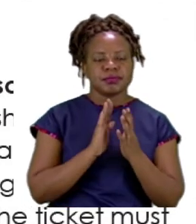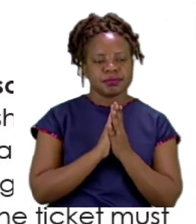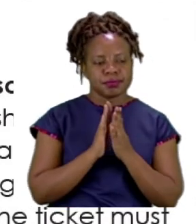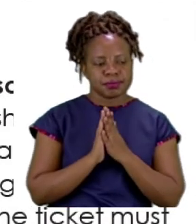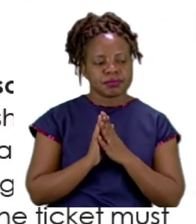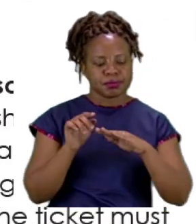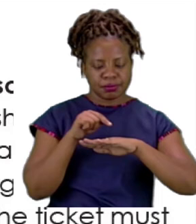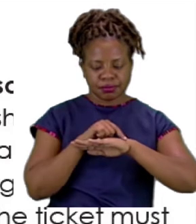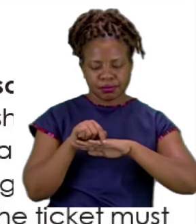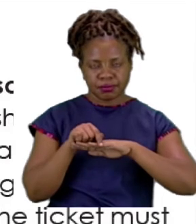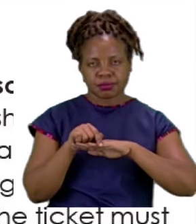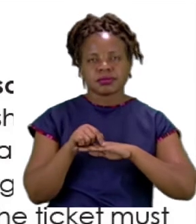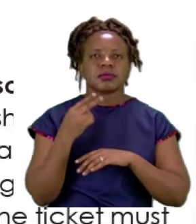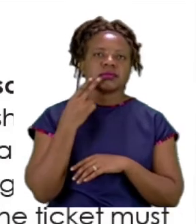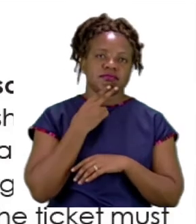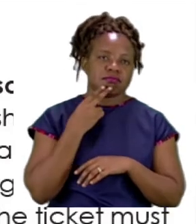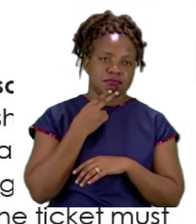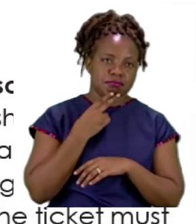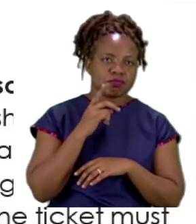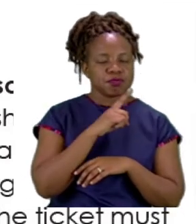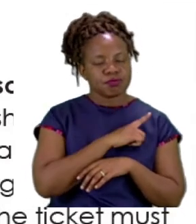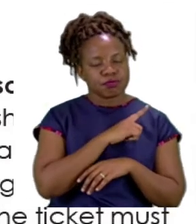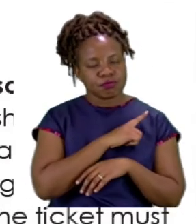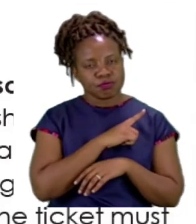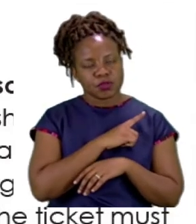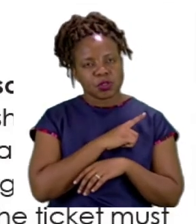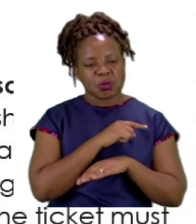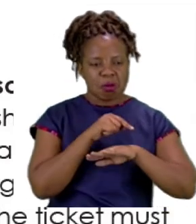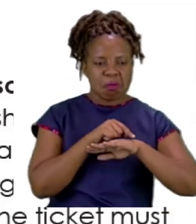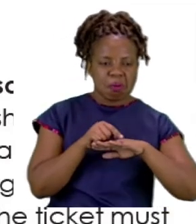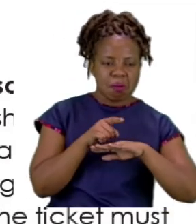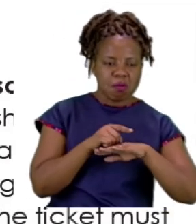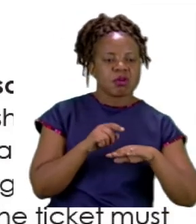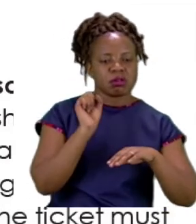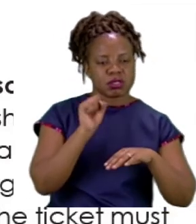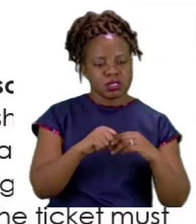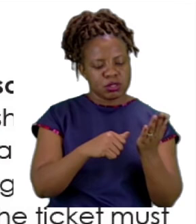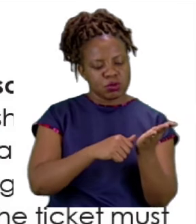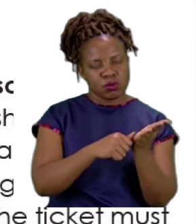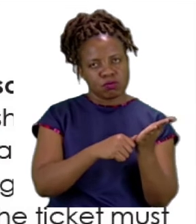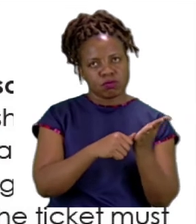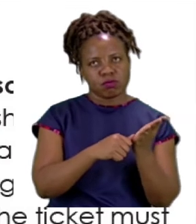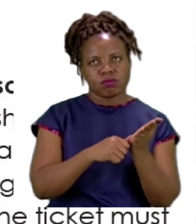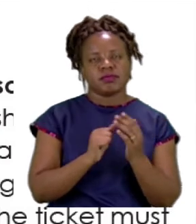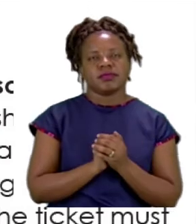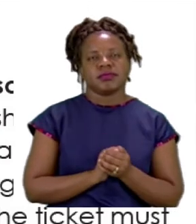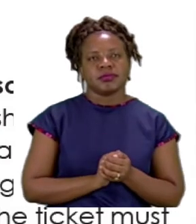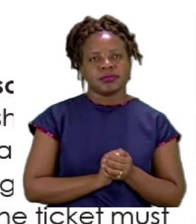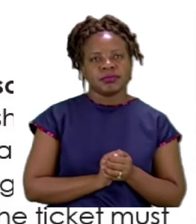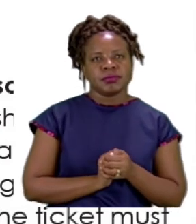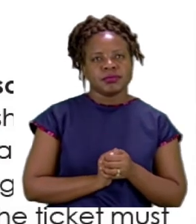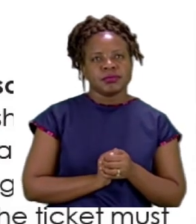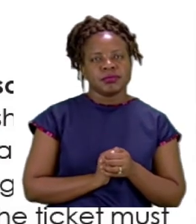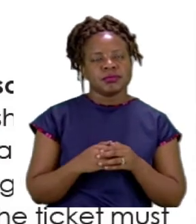pencil just in case you get it wrong. You can always correct it. So